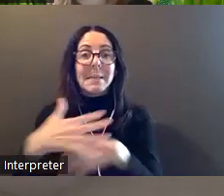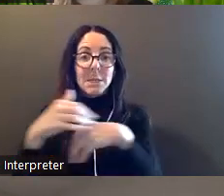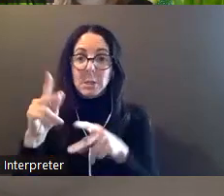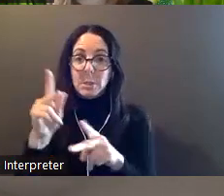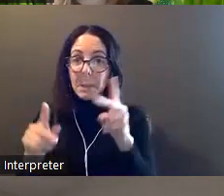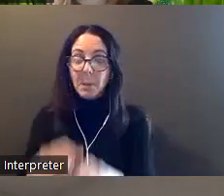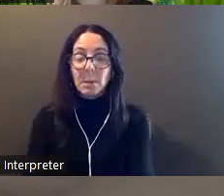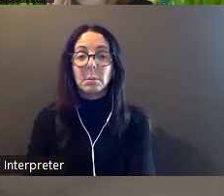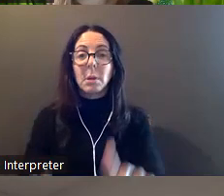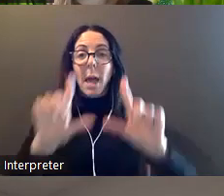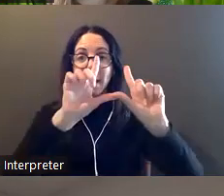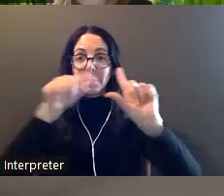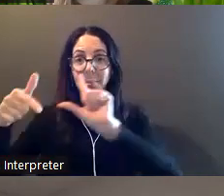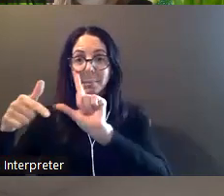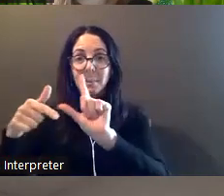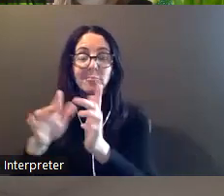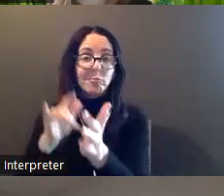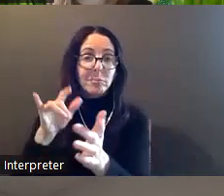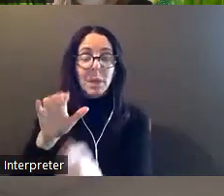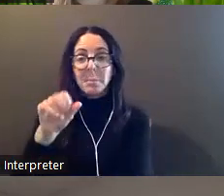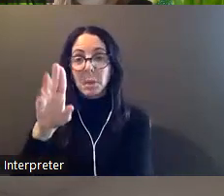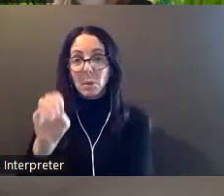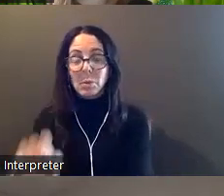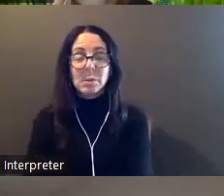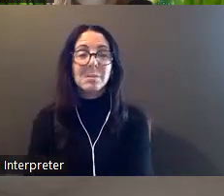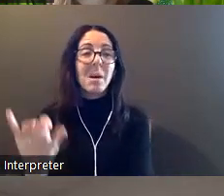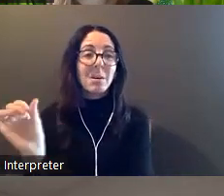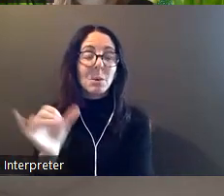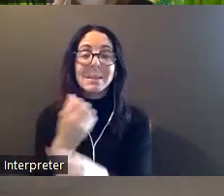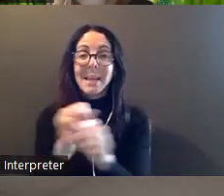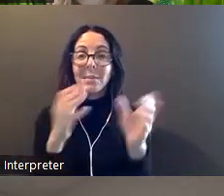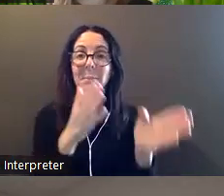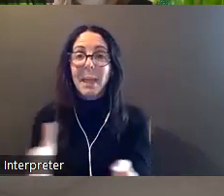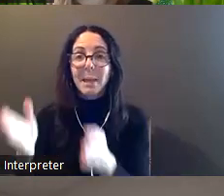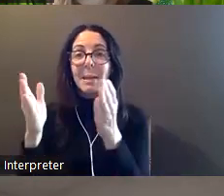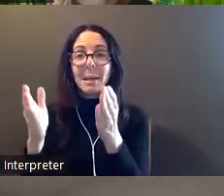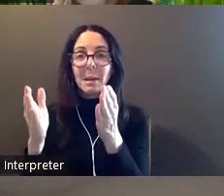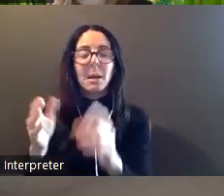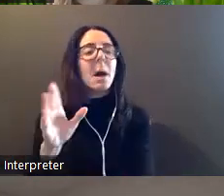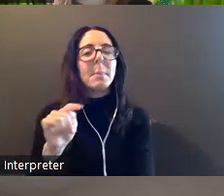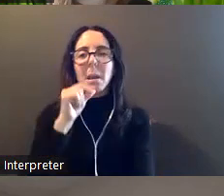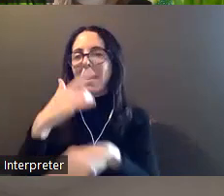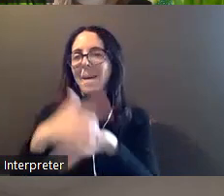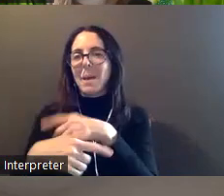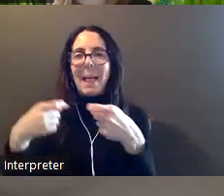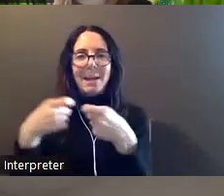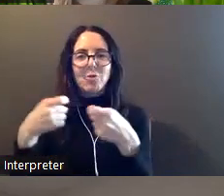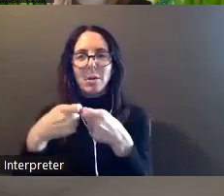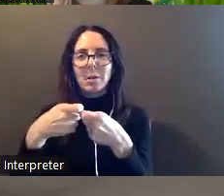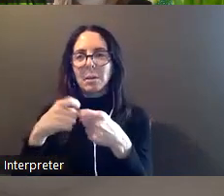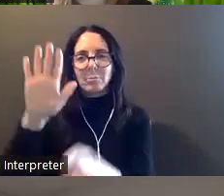in the LGBTQ community, safety planning, which are not available electronically at this